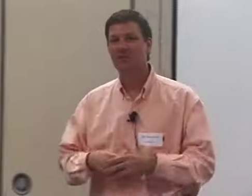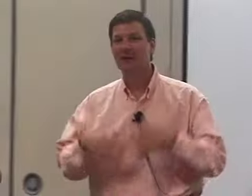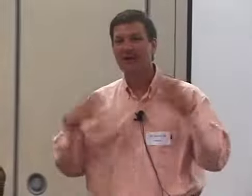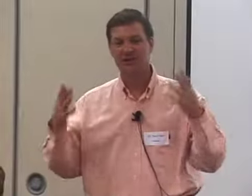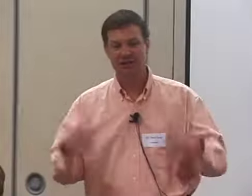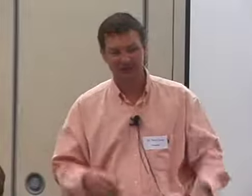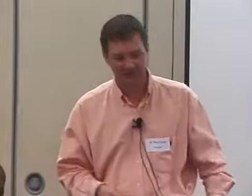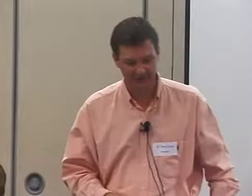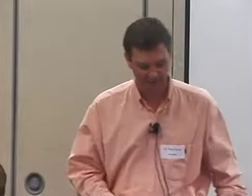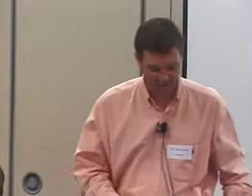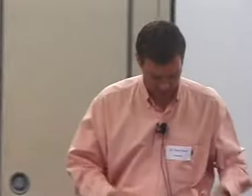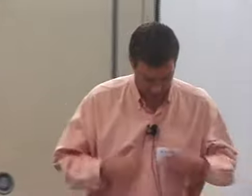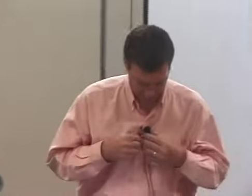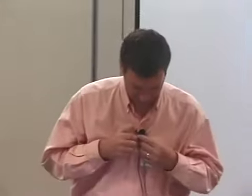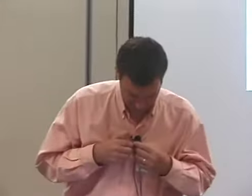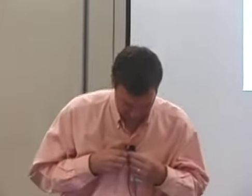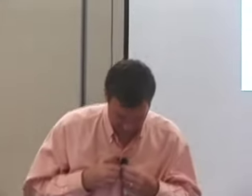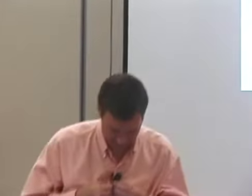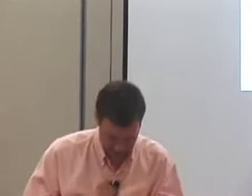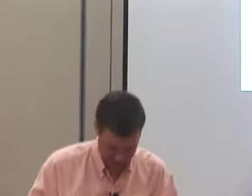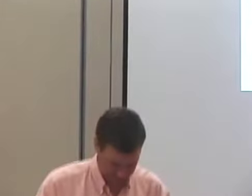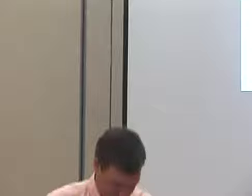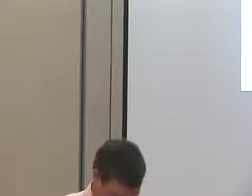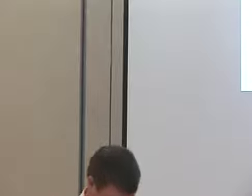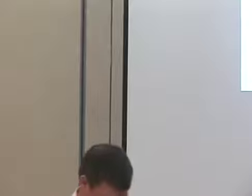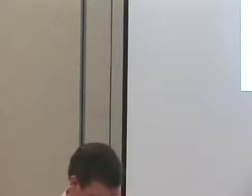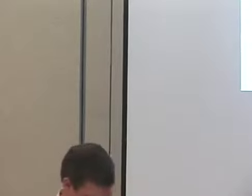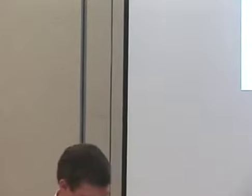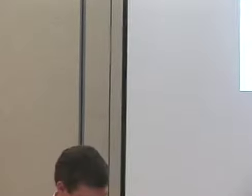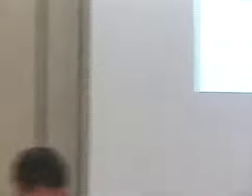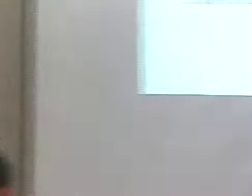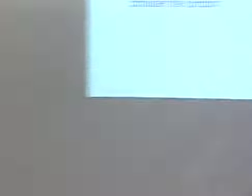you're imagining these three stories that you're going to see.